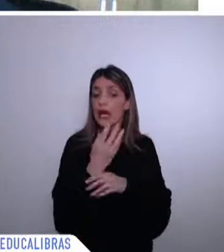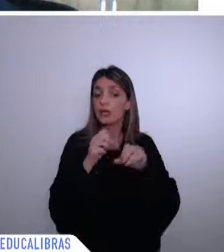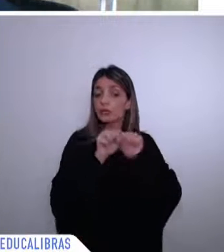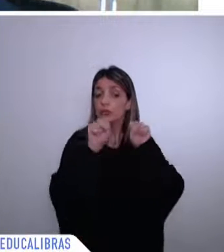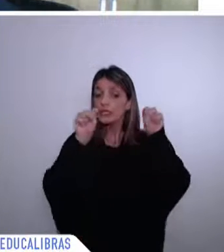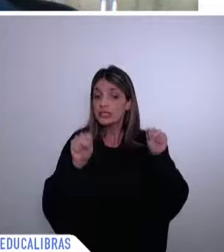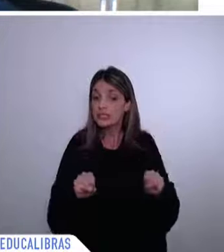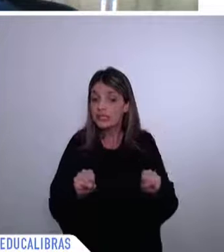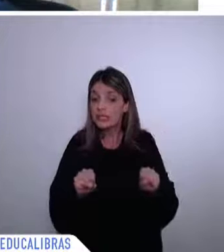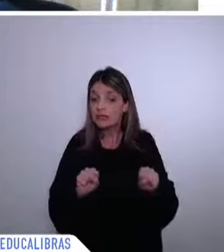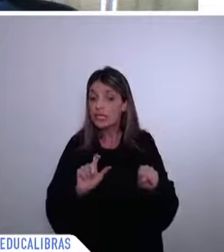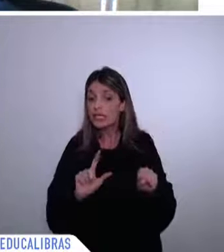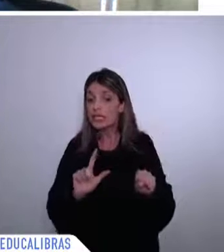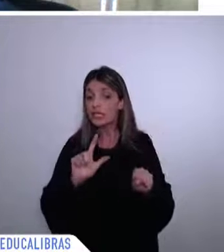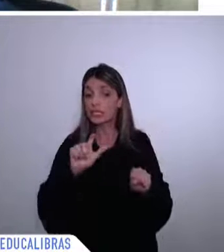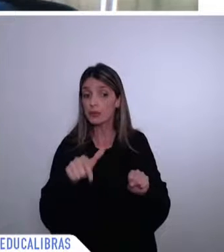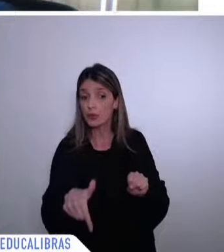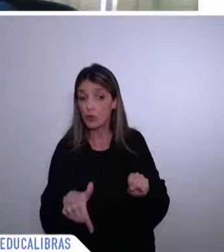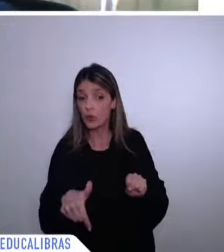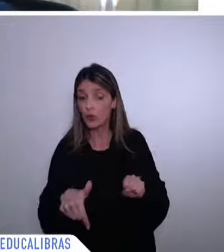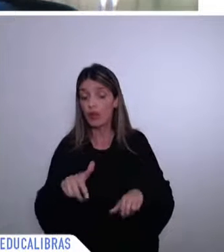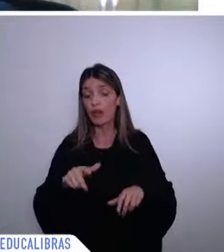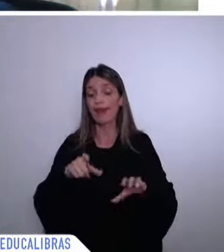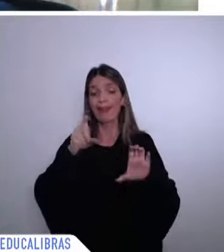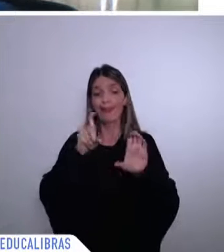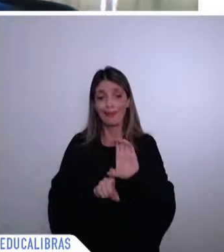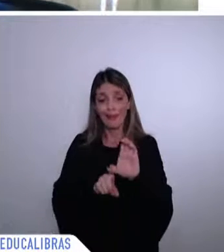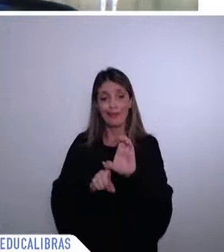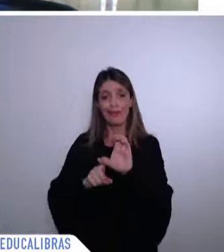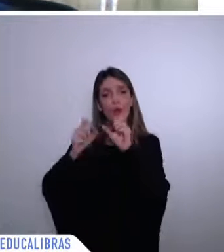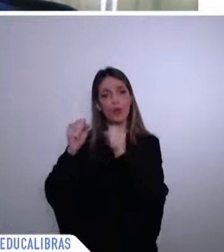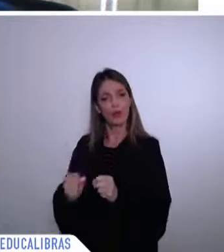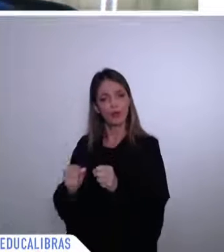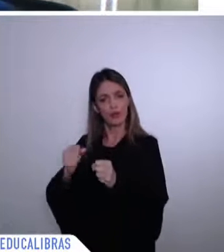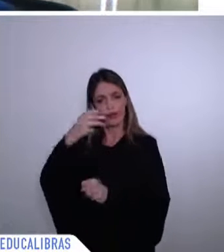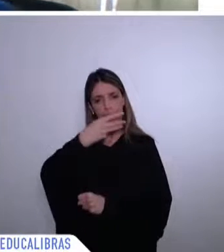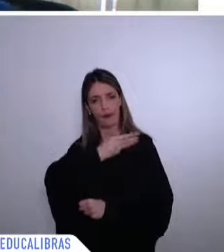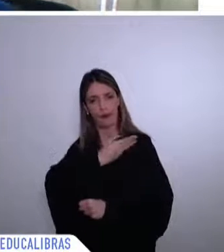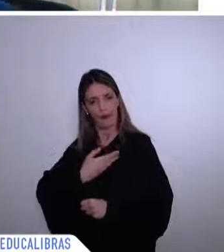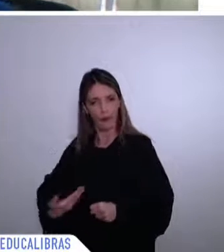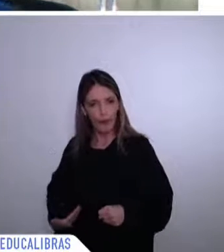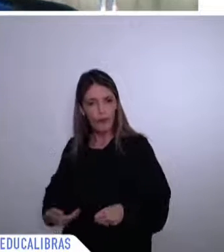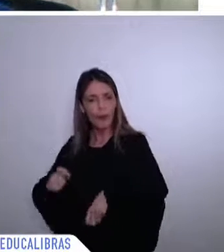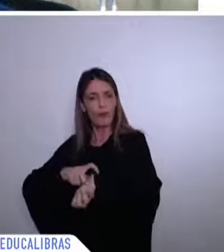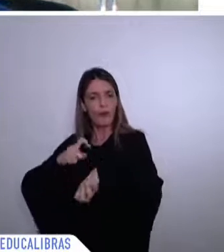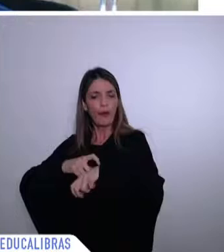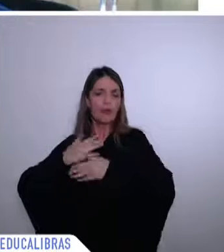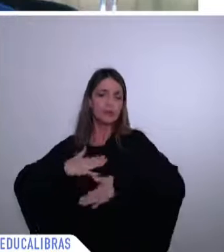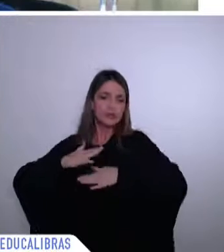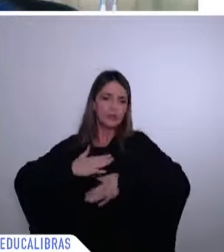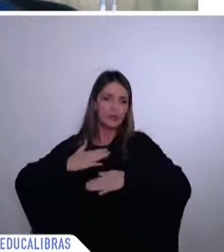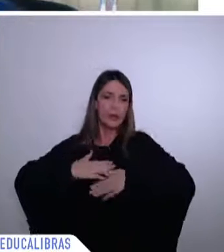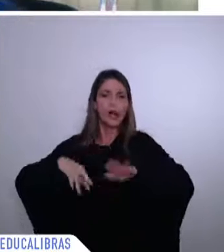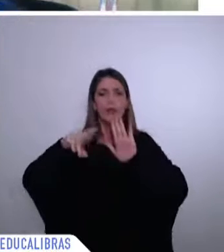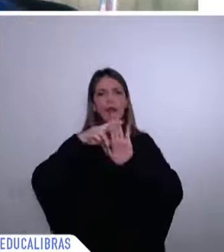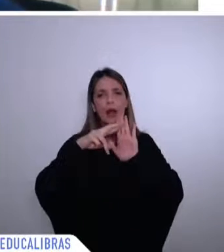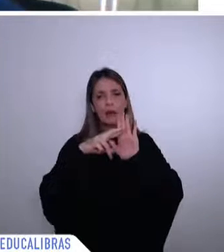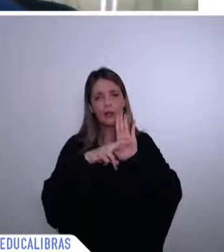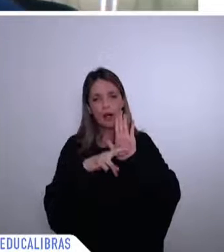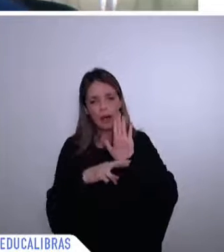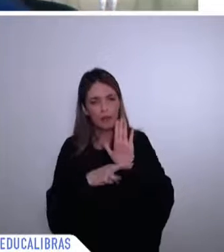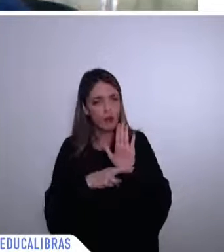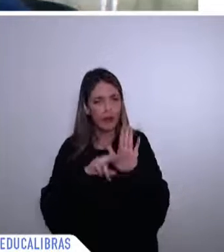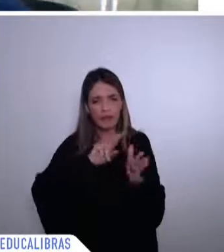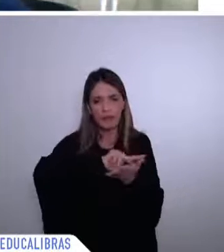or 15% for those who create that system, and then the government